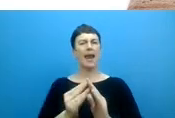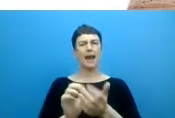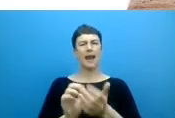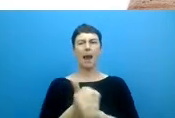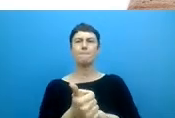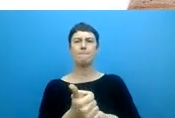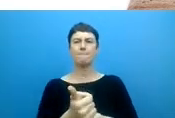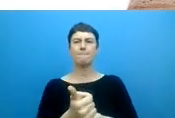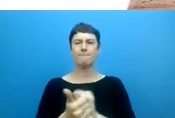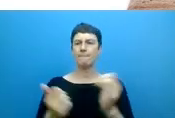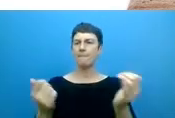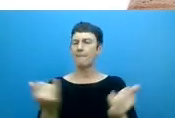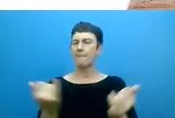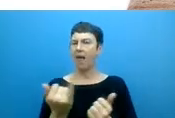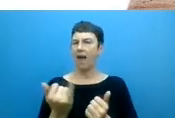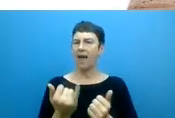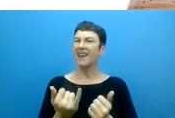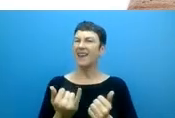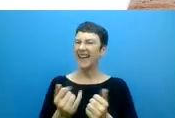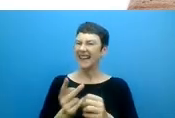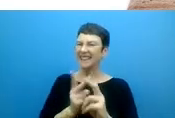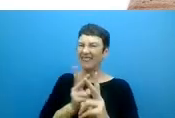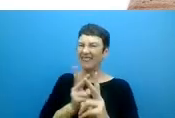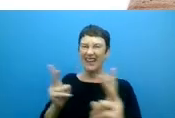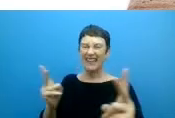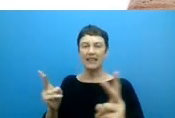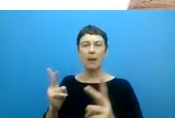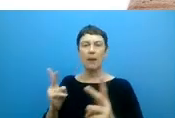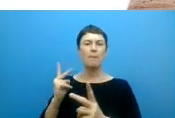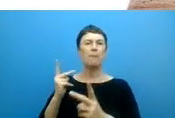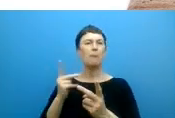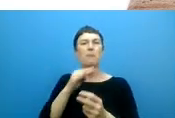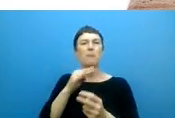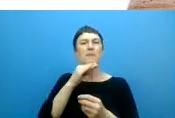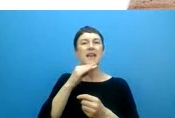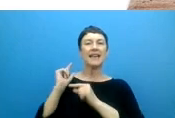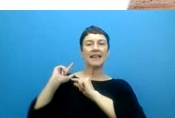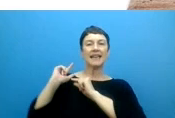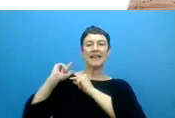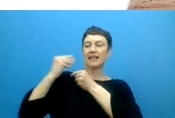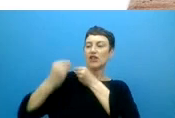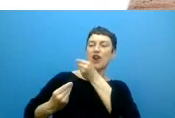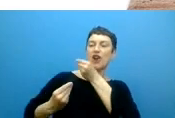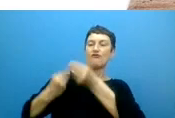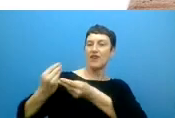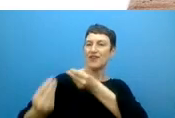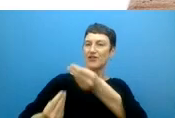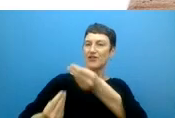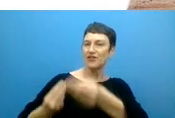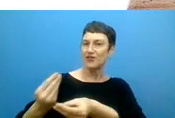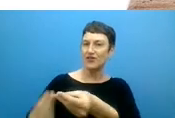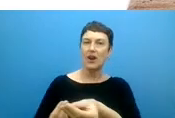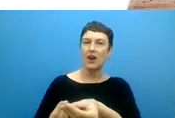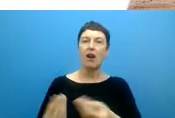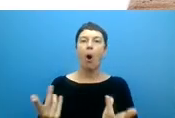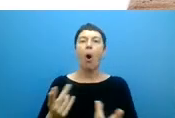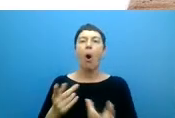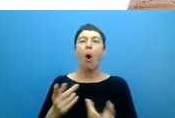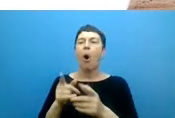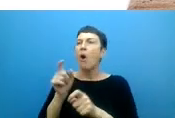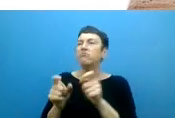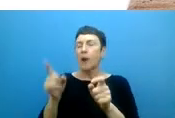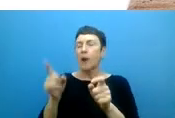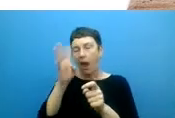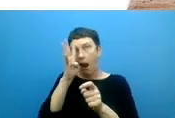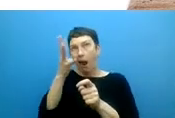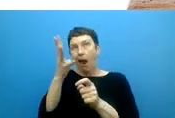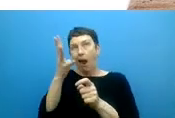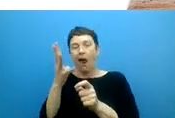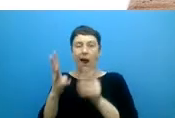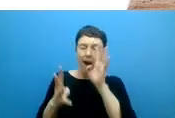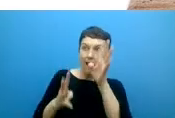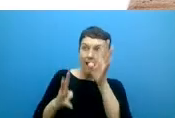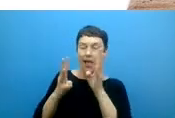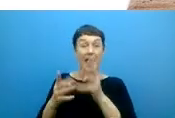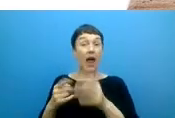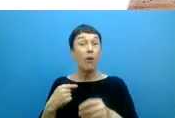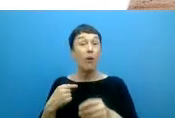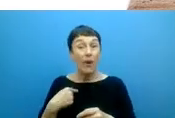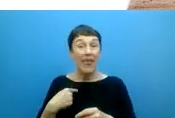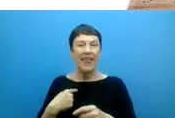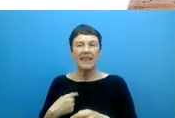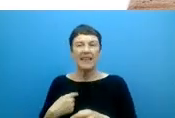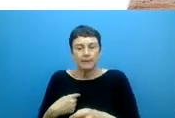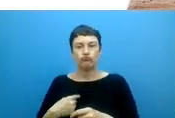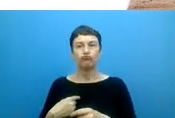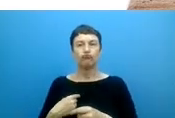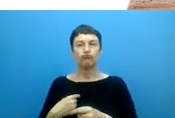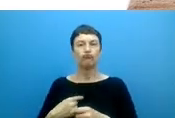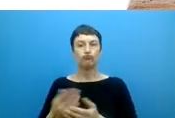but kind of were passed down on generations or were made up on the fly. And so when we were playing these games, it was so amazing to